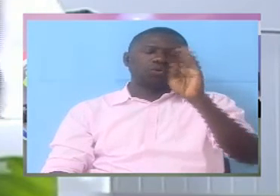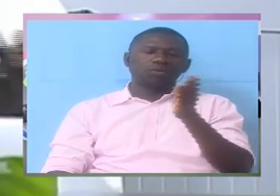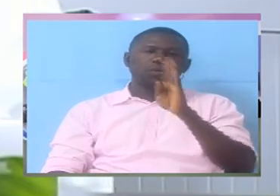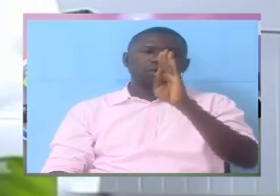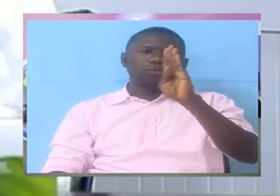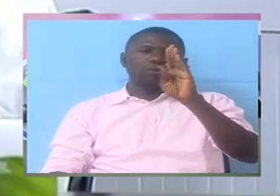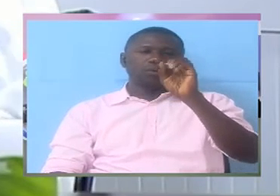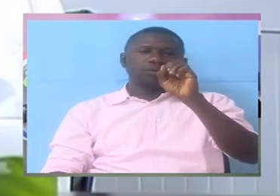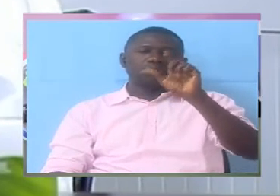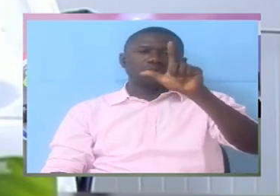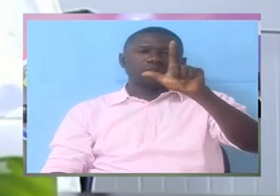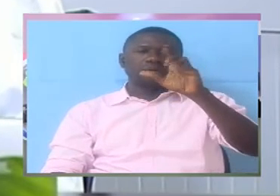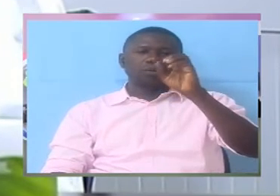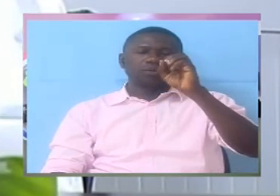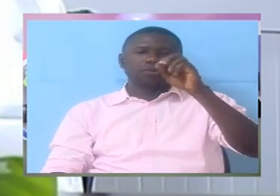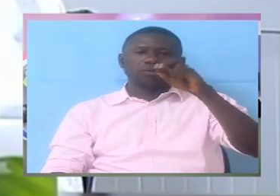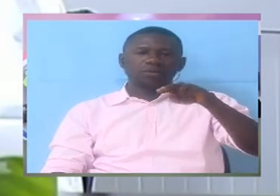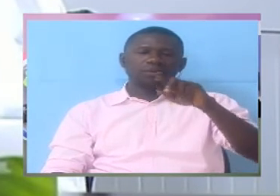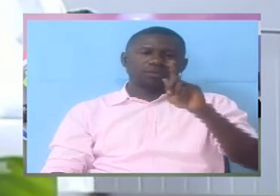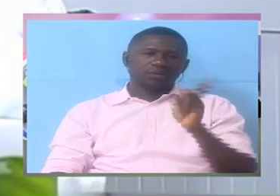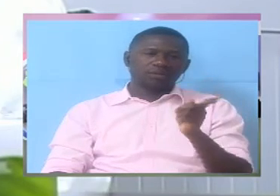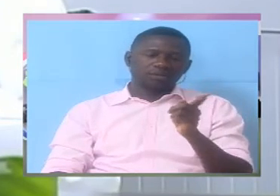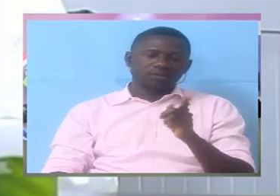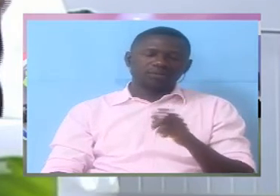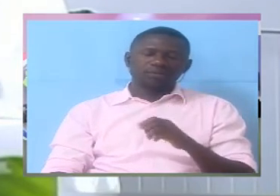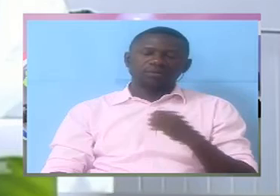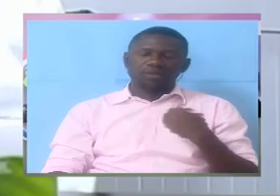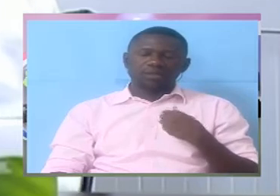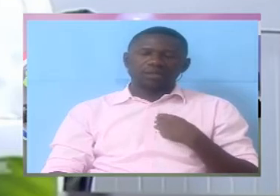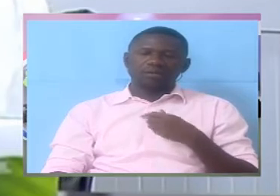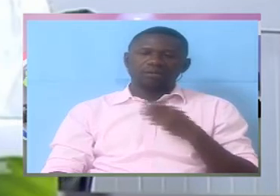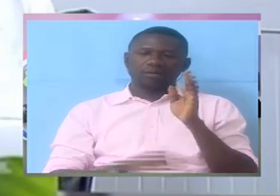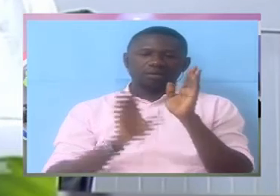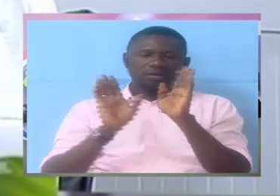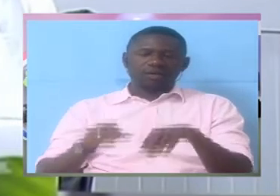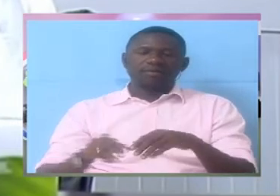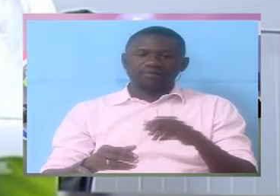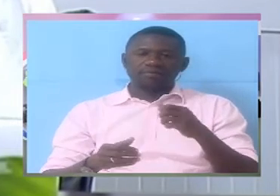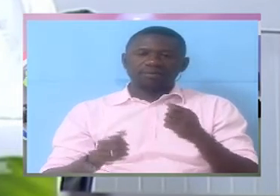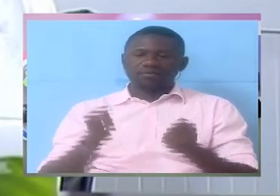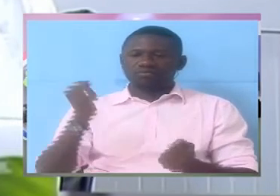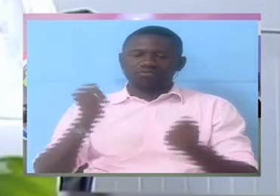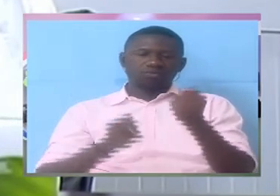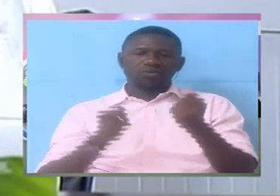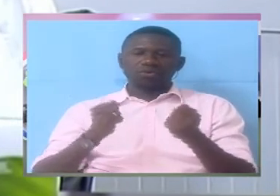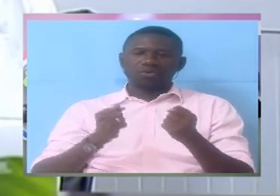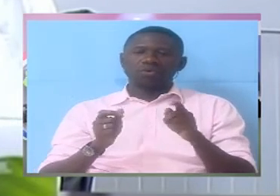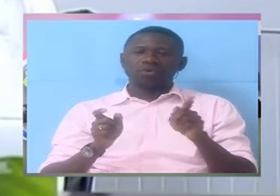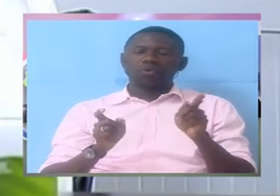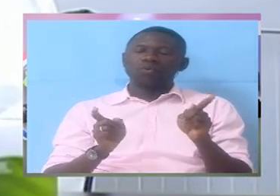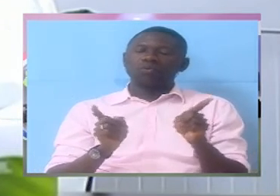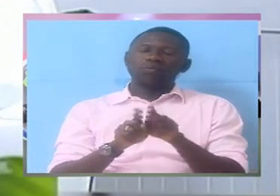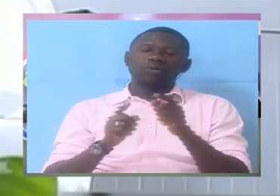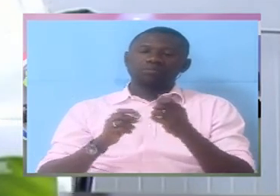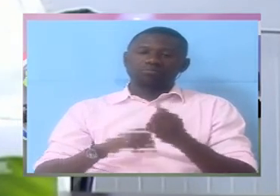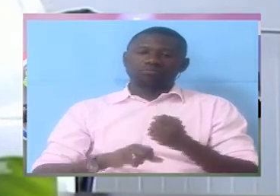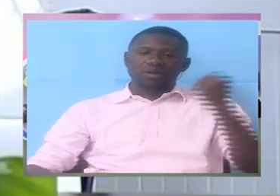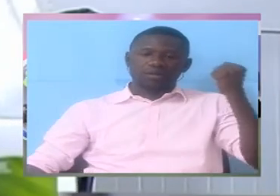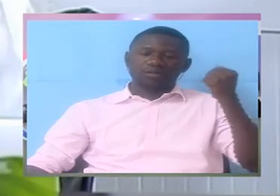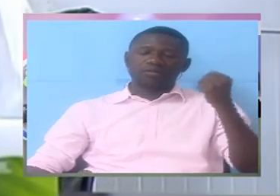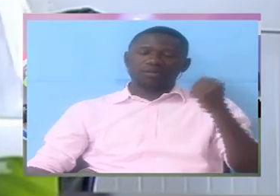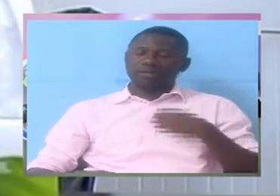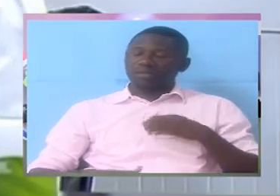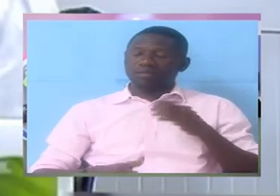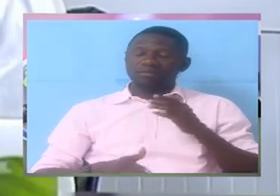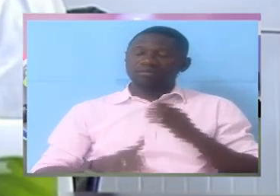their vehicle ye la motolu fayjele with arms you know jorangulu bewul kono and they took to their